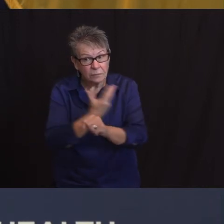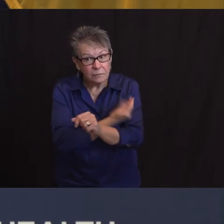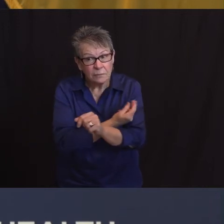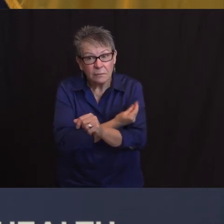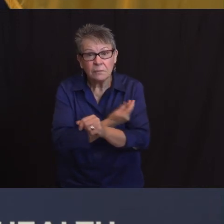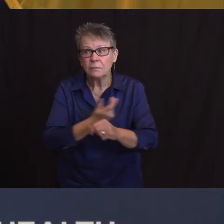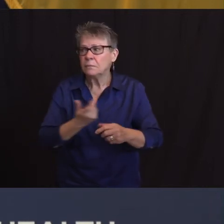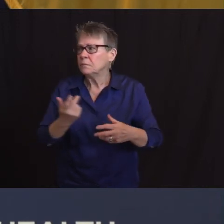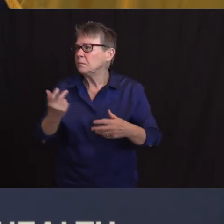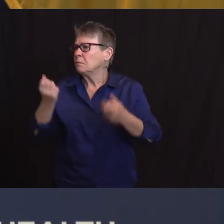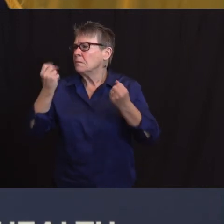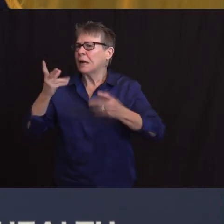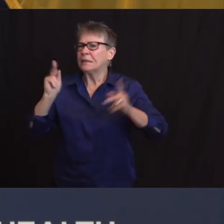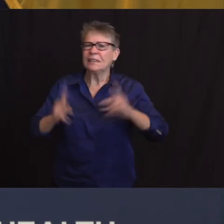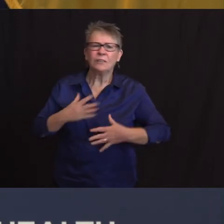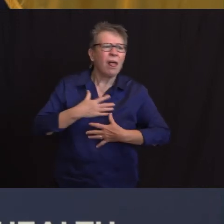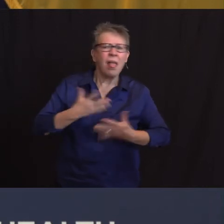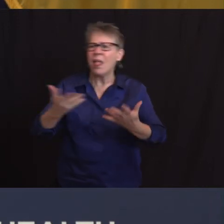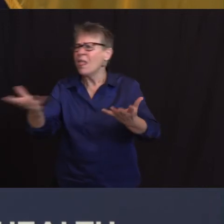appointment?